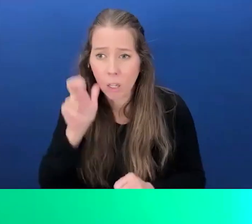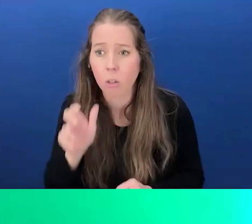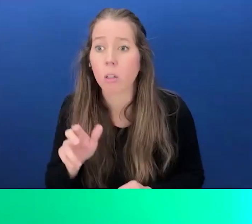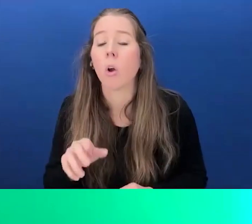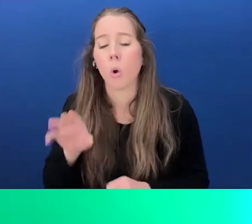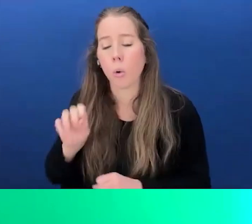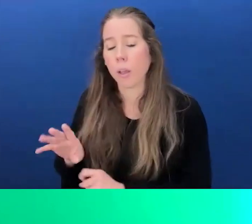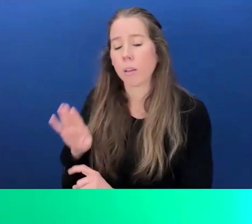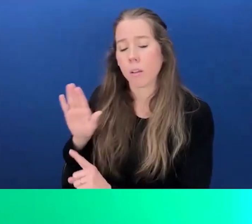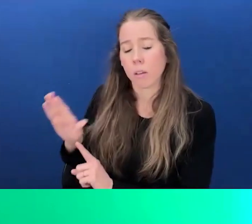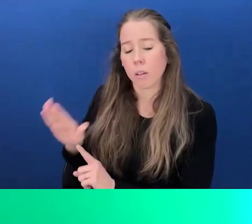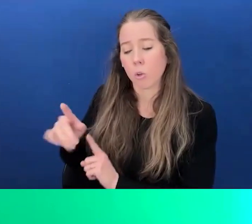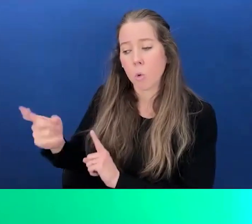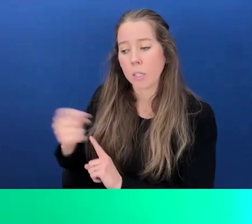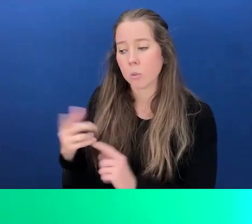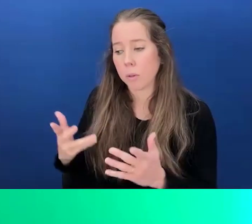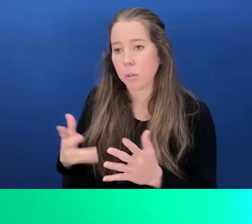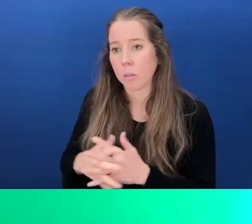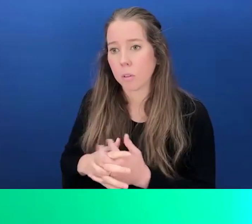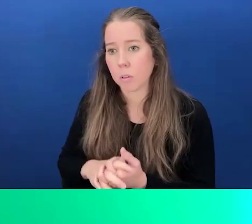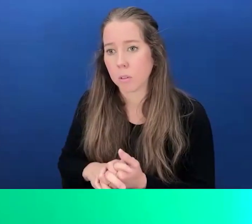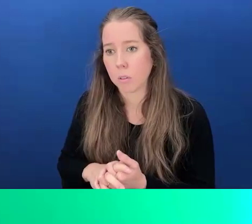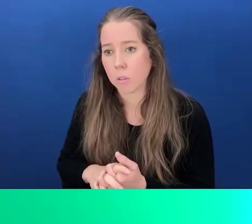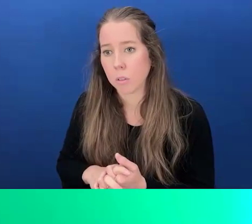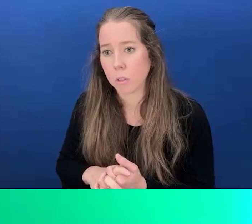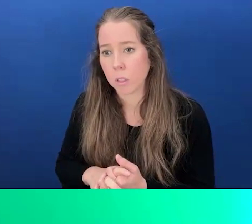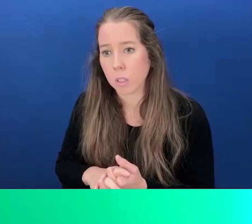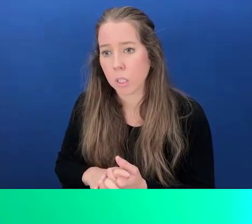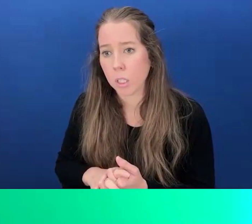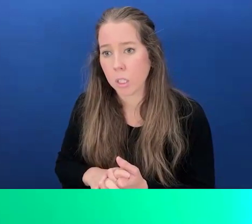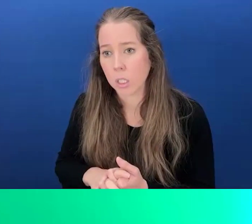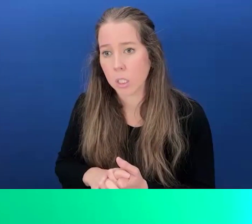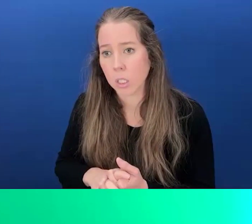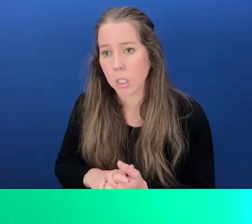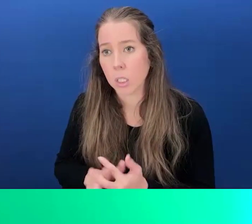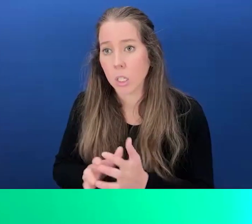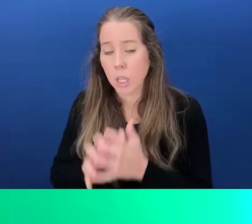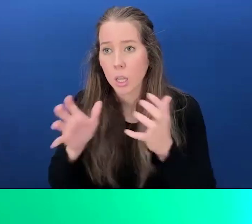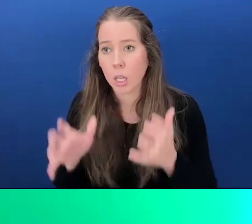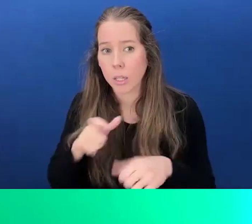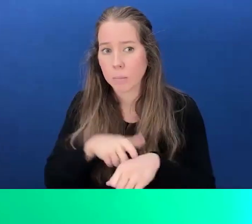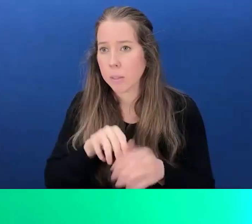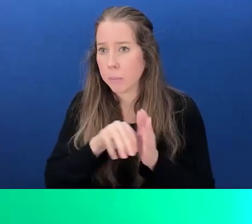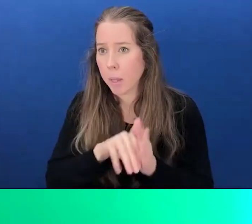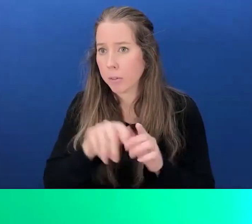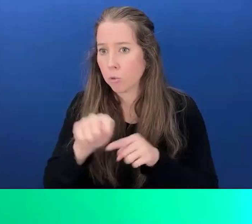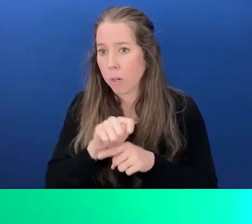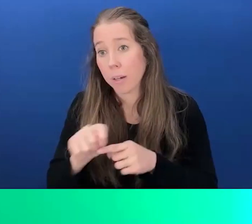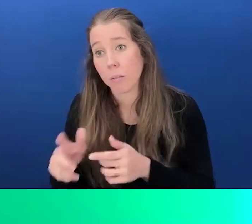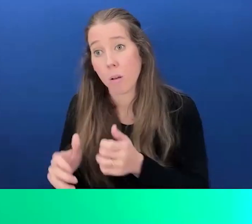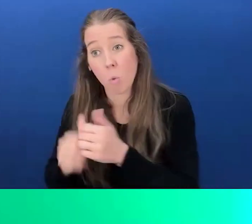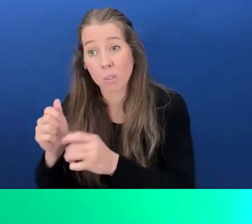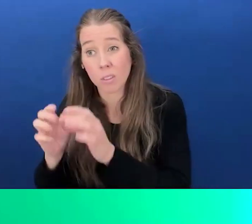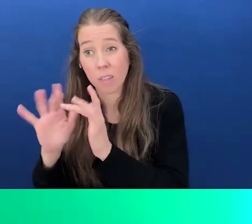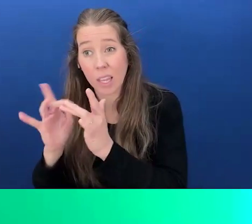question is, because it's so much. large language models are trained on the internet. Most of the internet information